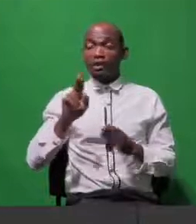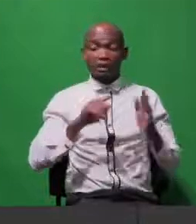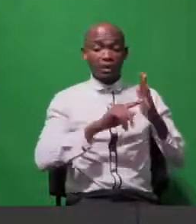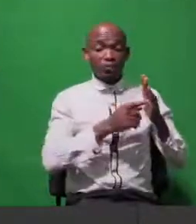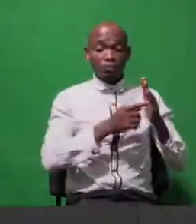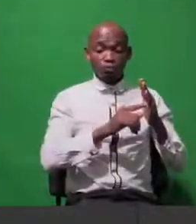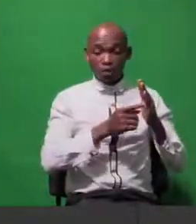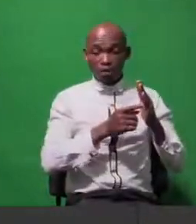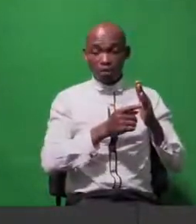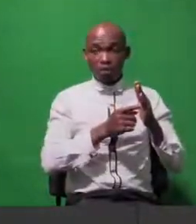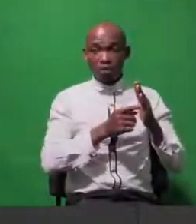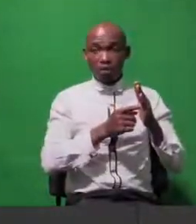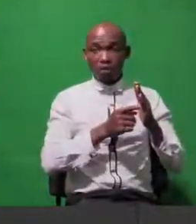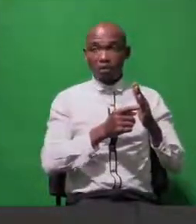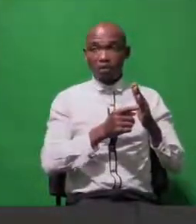is